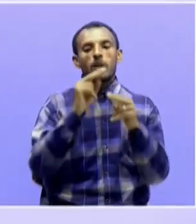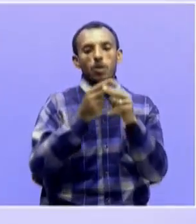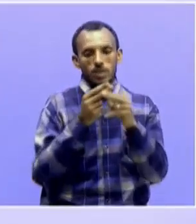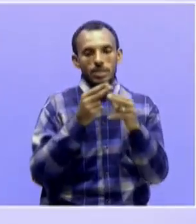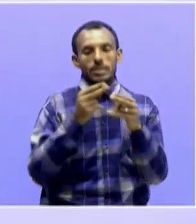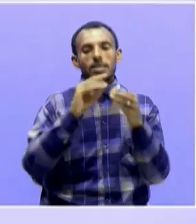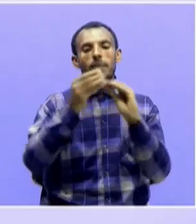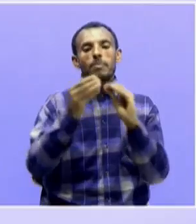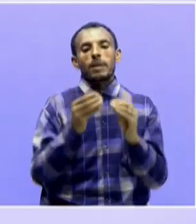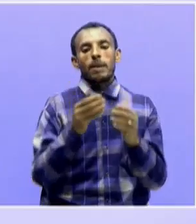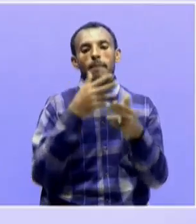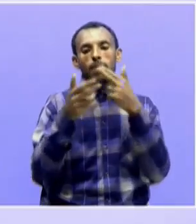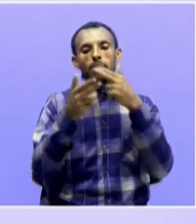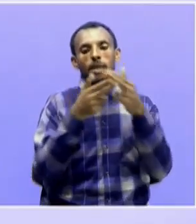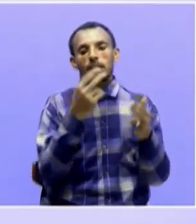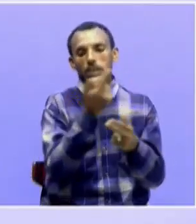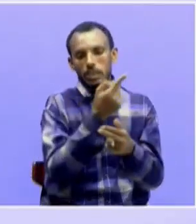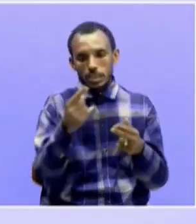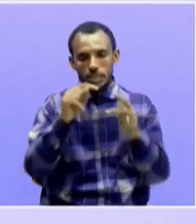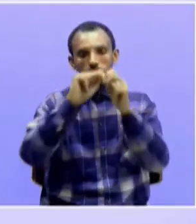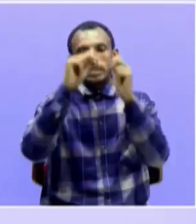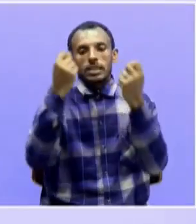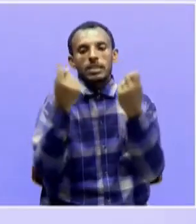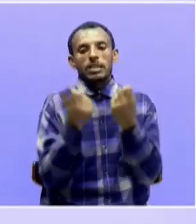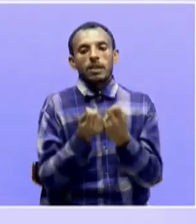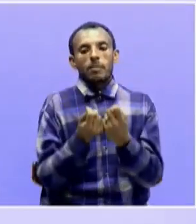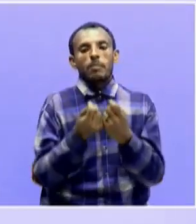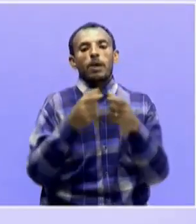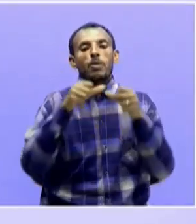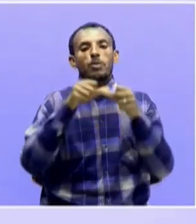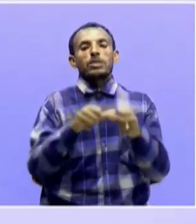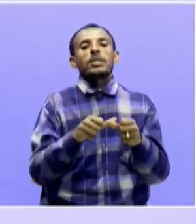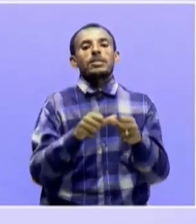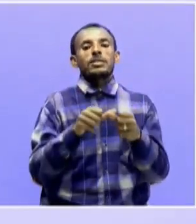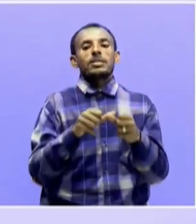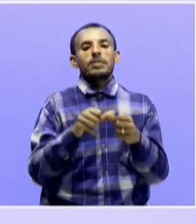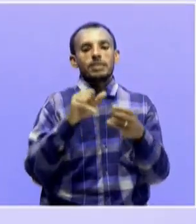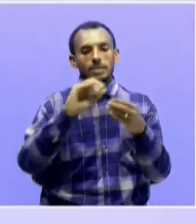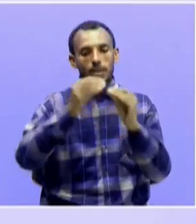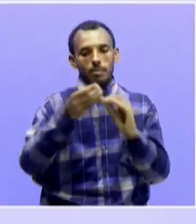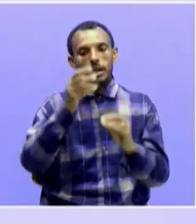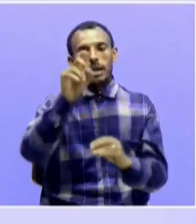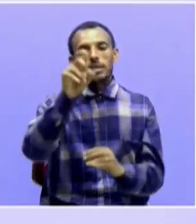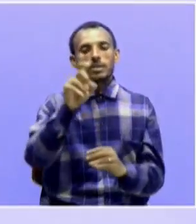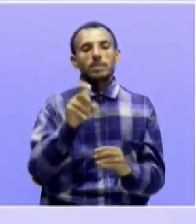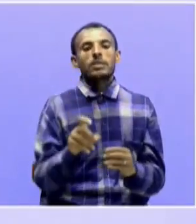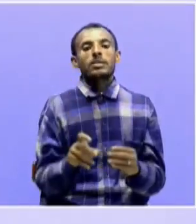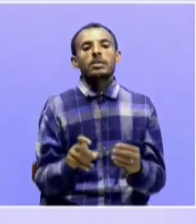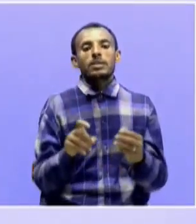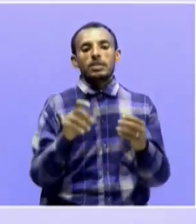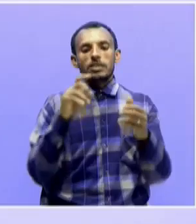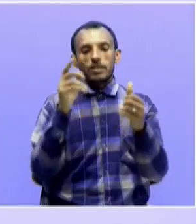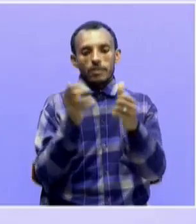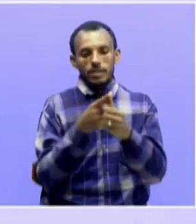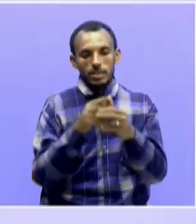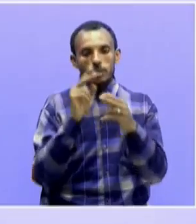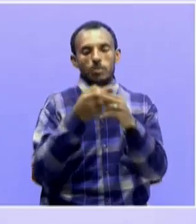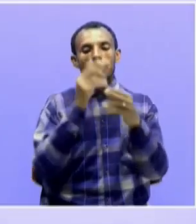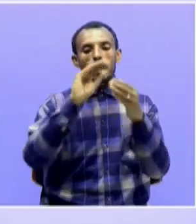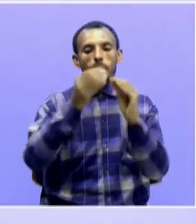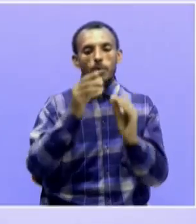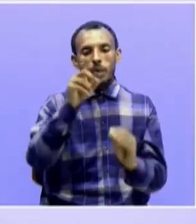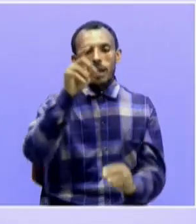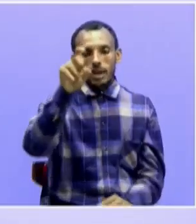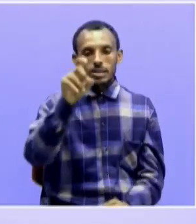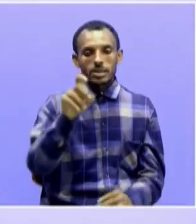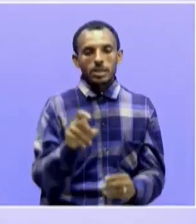multiply each term by a constant number, assume x. So we assume the number to be the first smallest number to be 1x, the